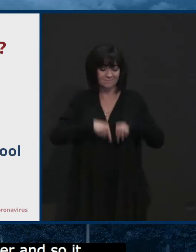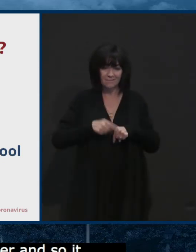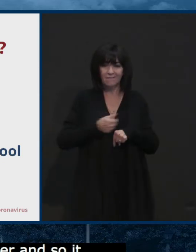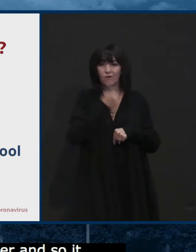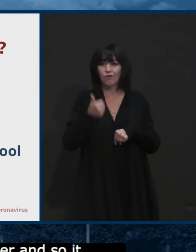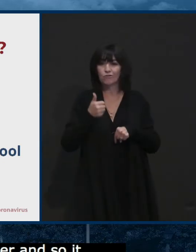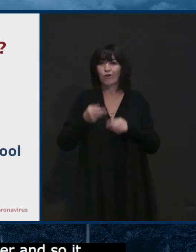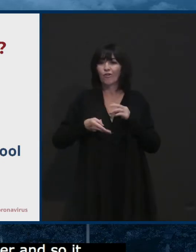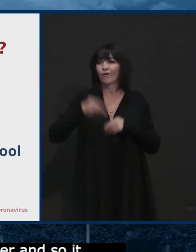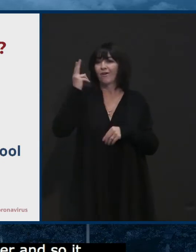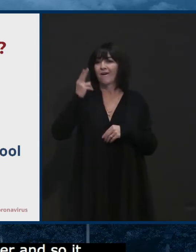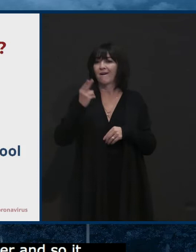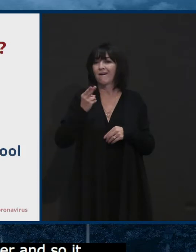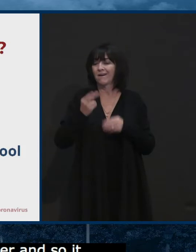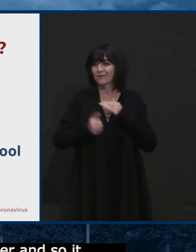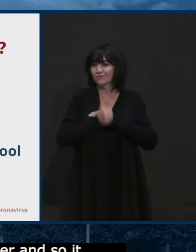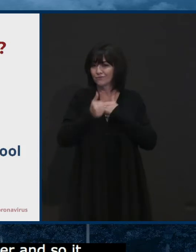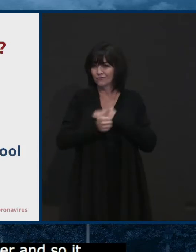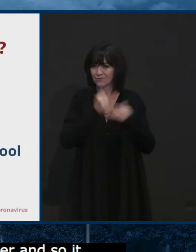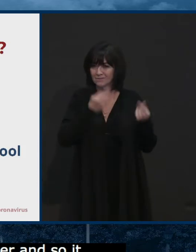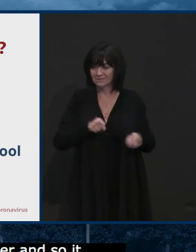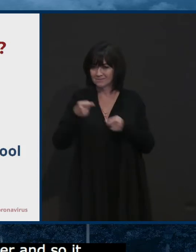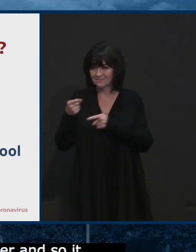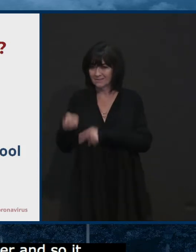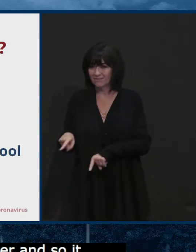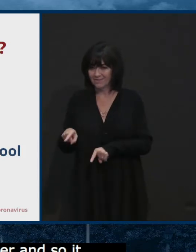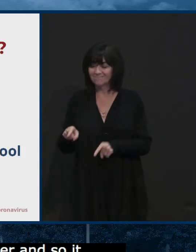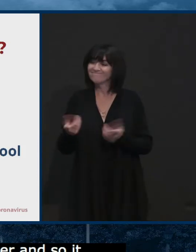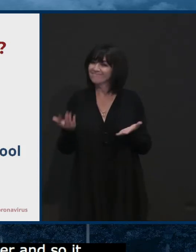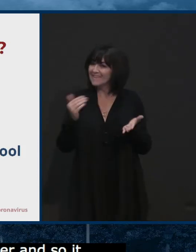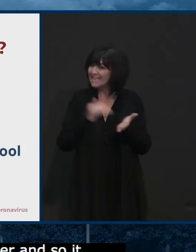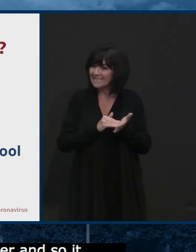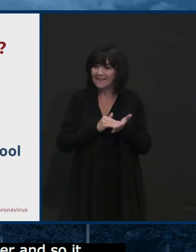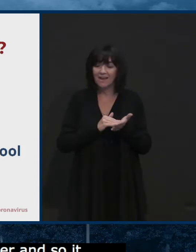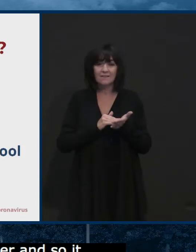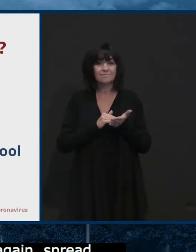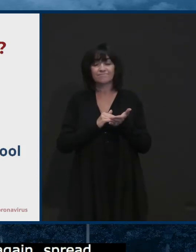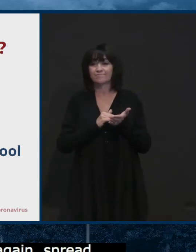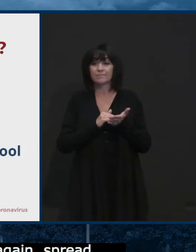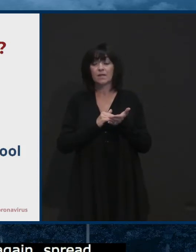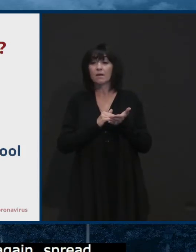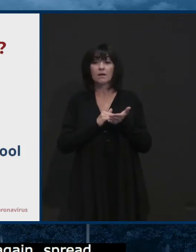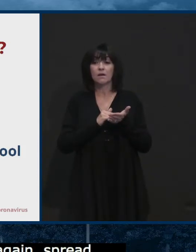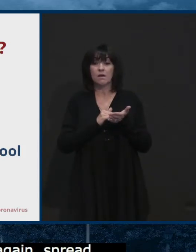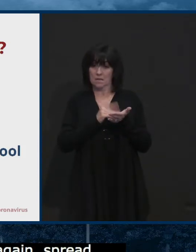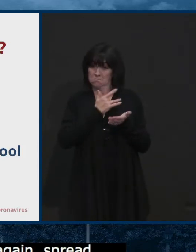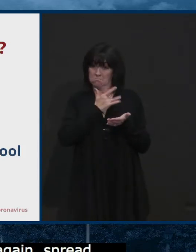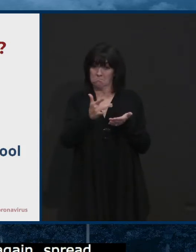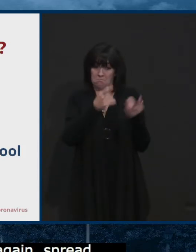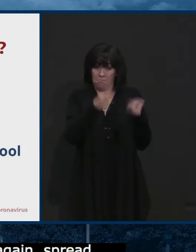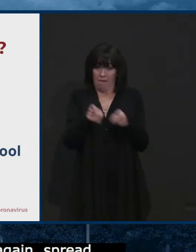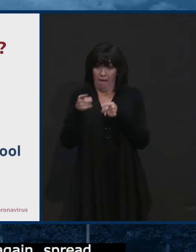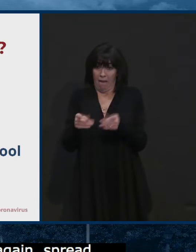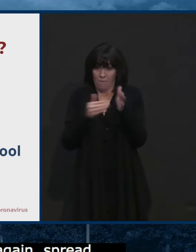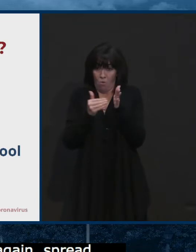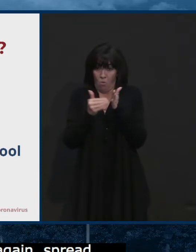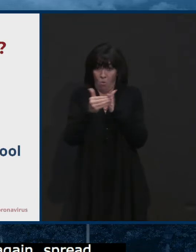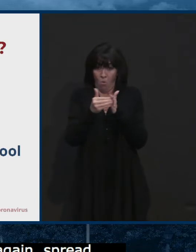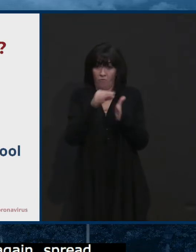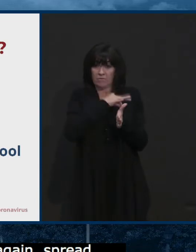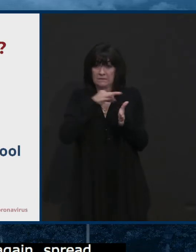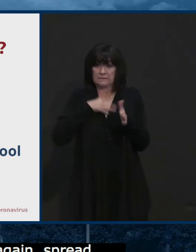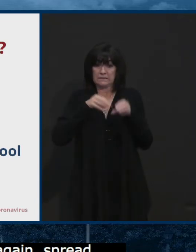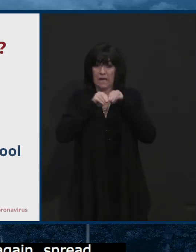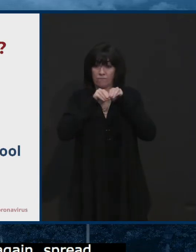spread happened. But again, spread among staff is not common in the school setting. Staff are doing